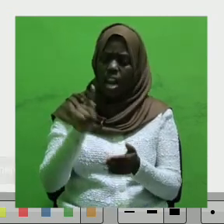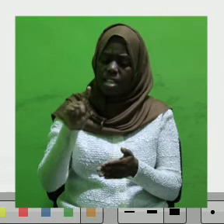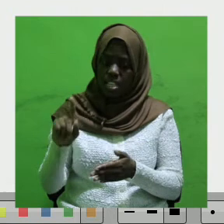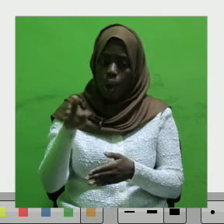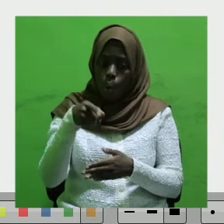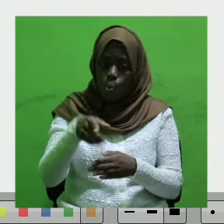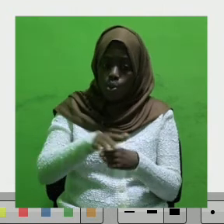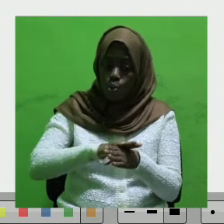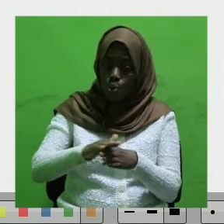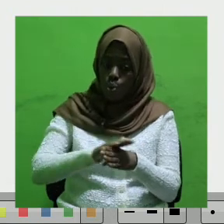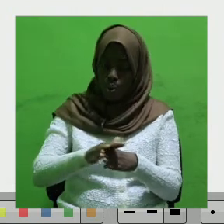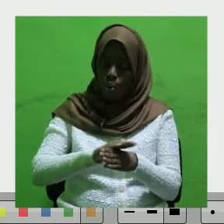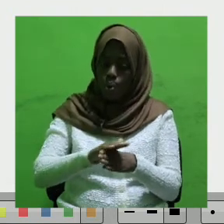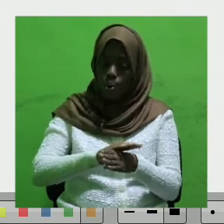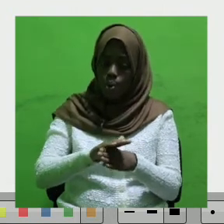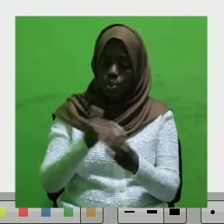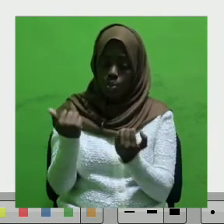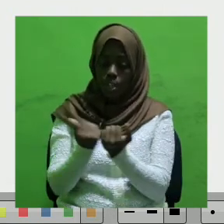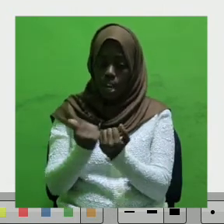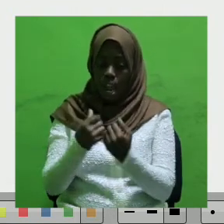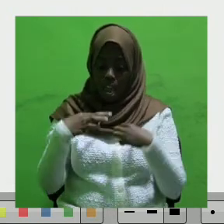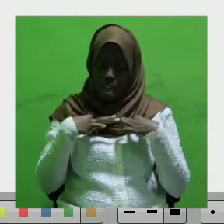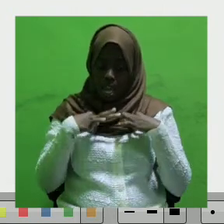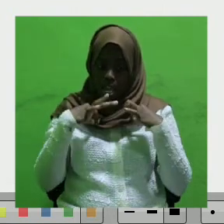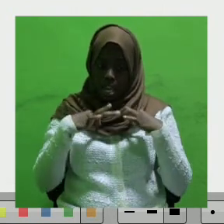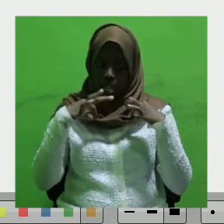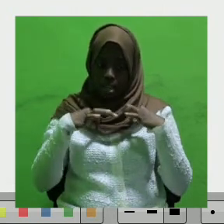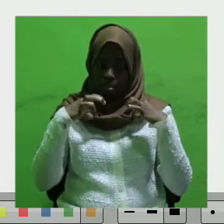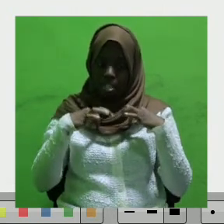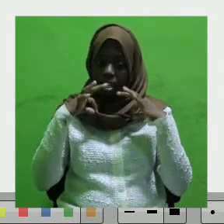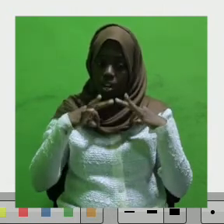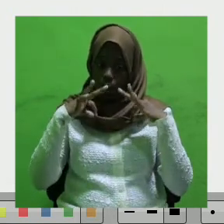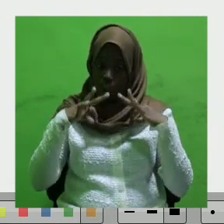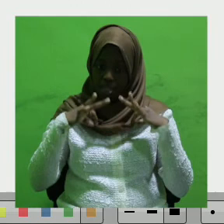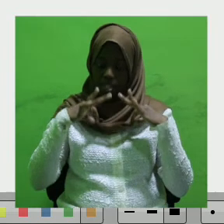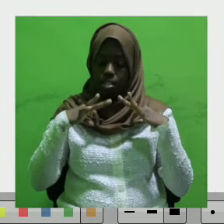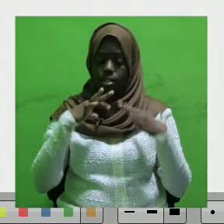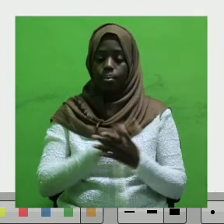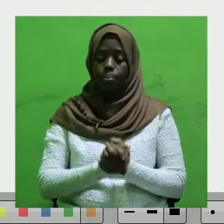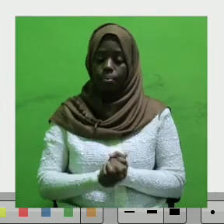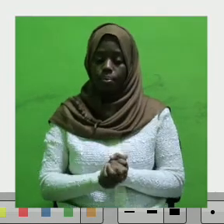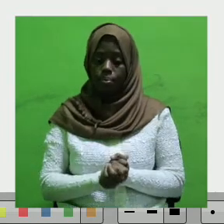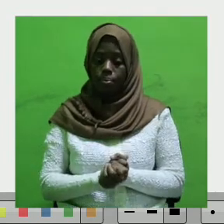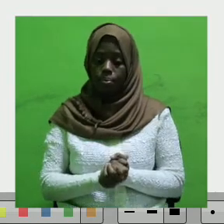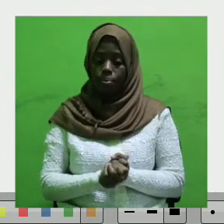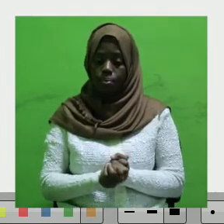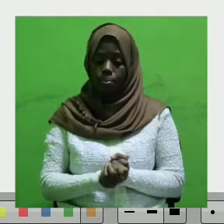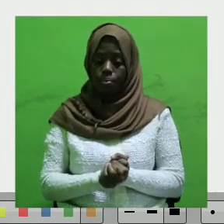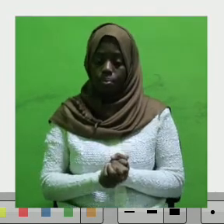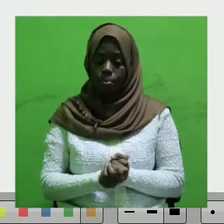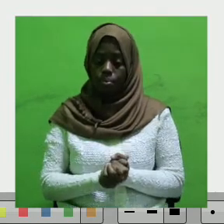clothes. So in making of clothes, we know that latex can be found and is